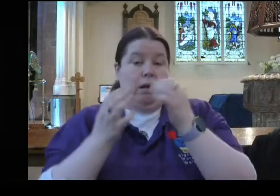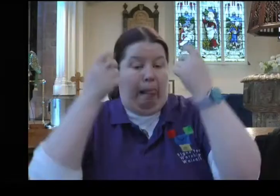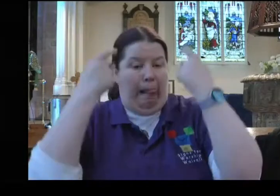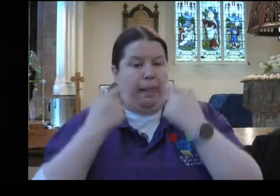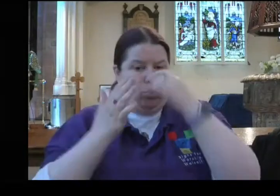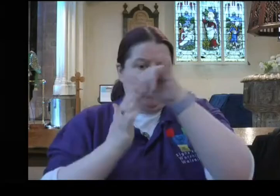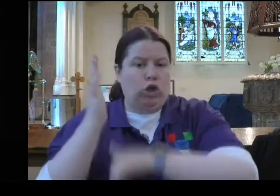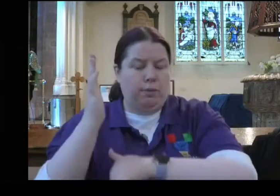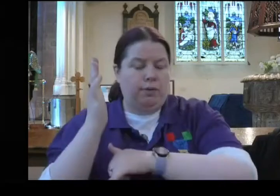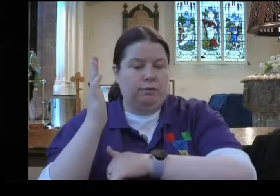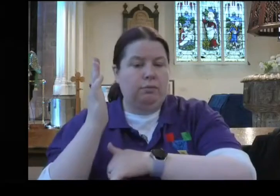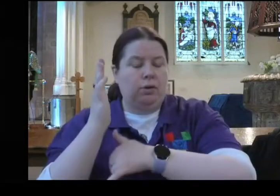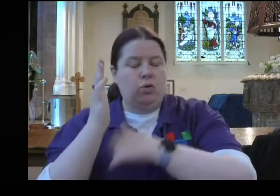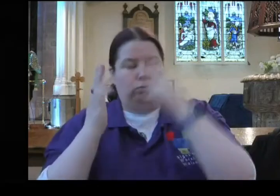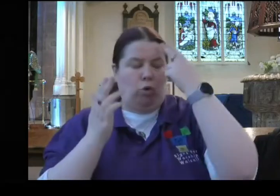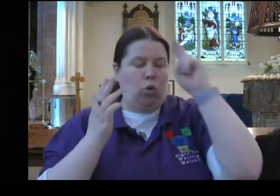do that once.